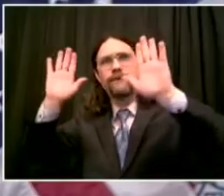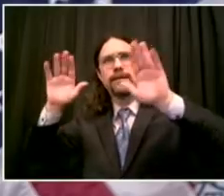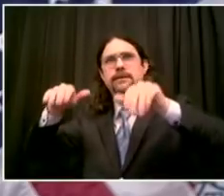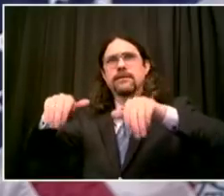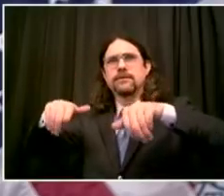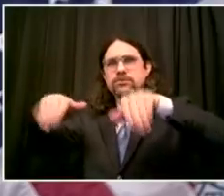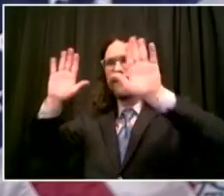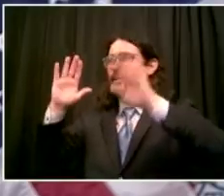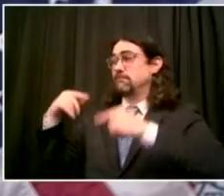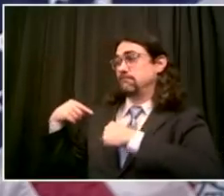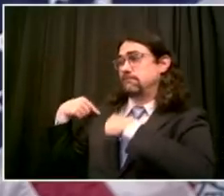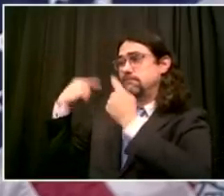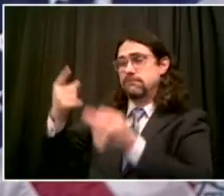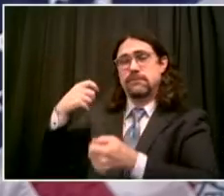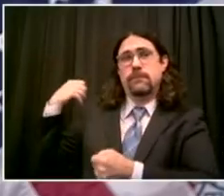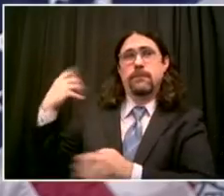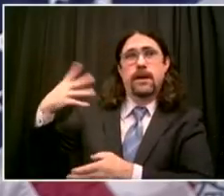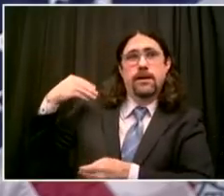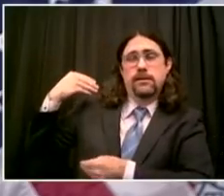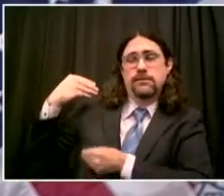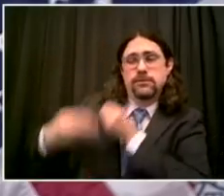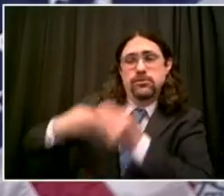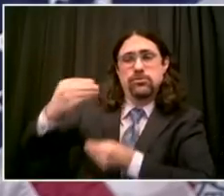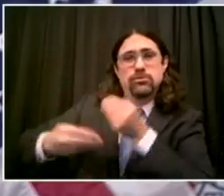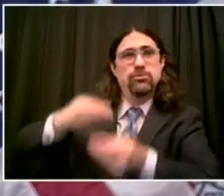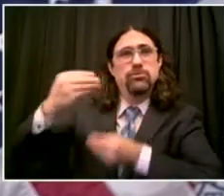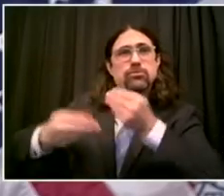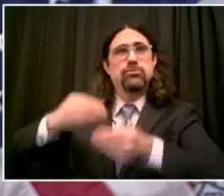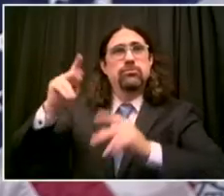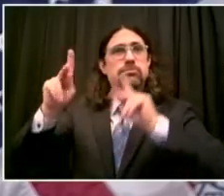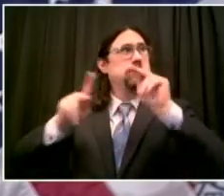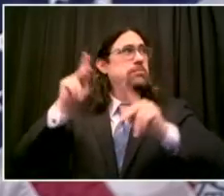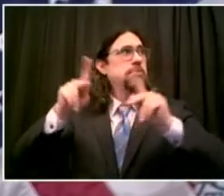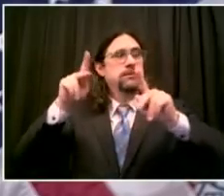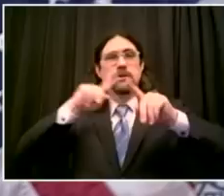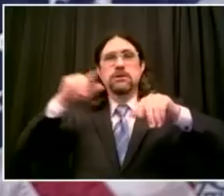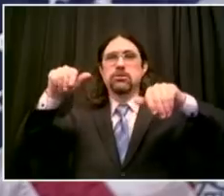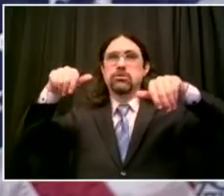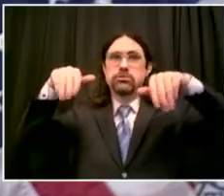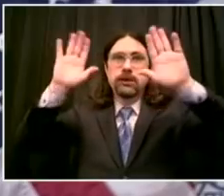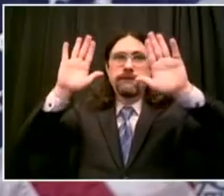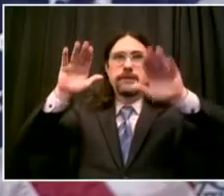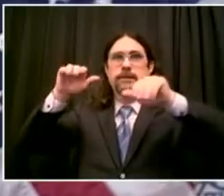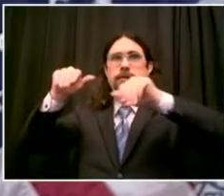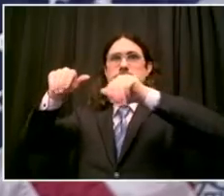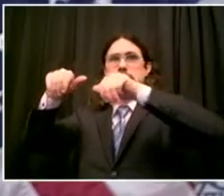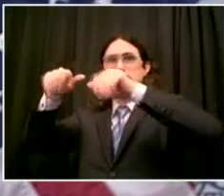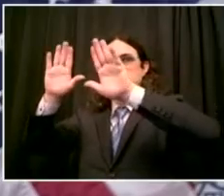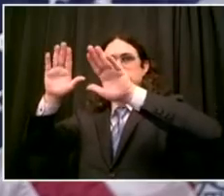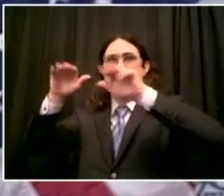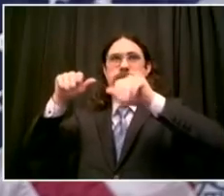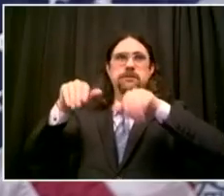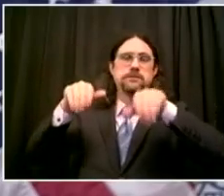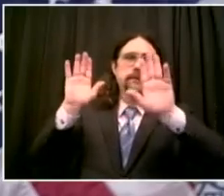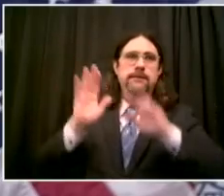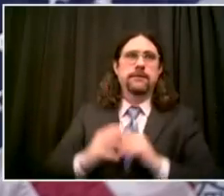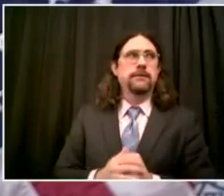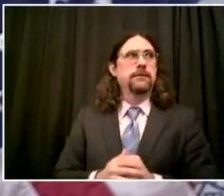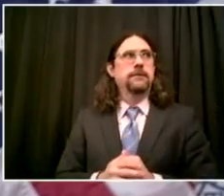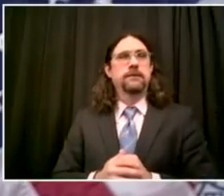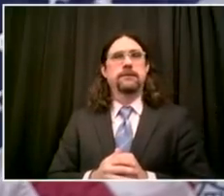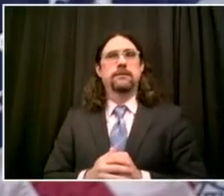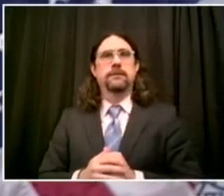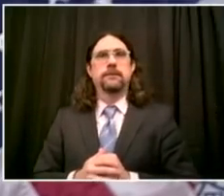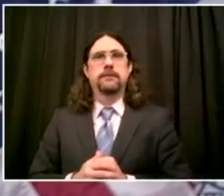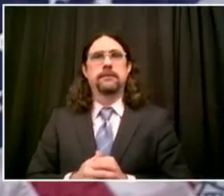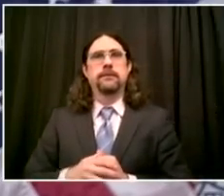kind of fight than our ancestors could ever have imagined, but we're the ones now called to be a great